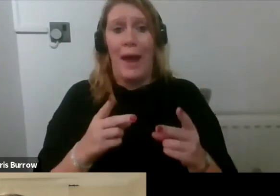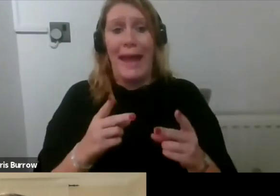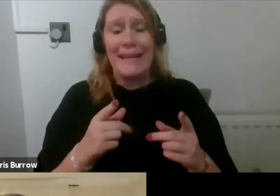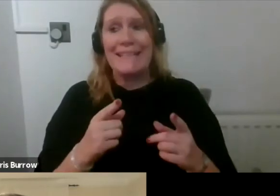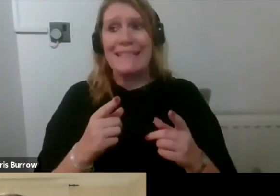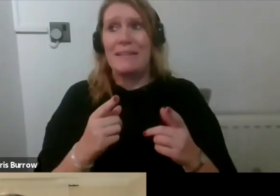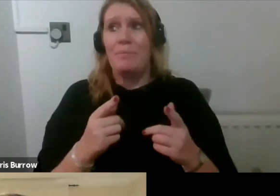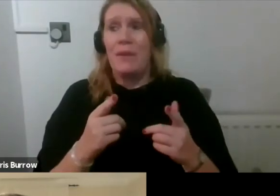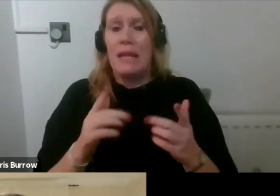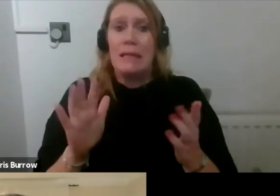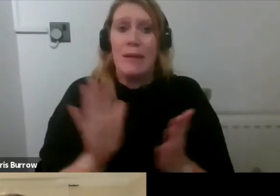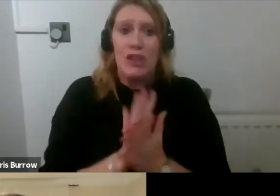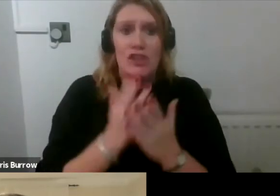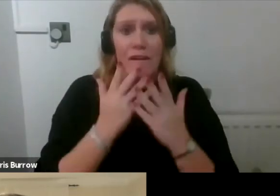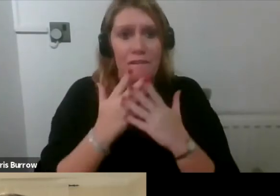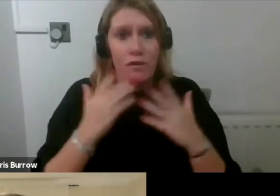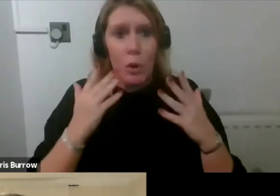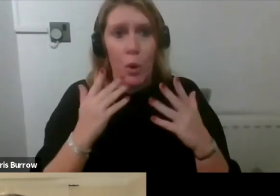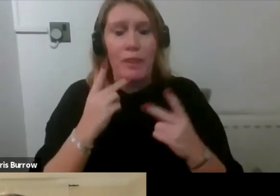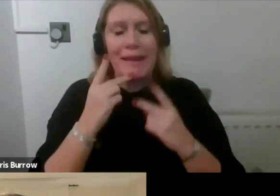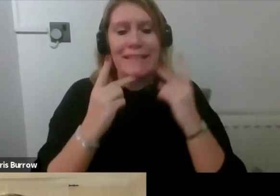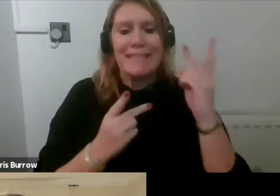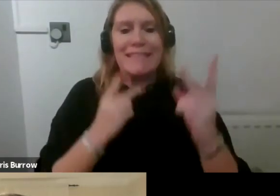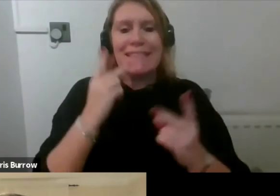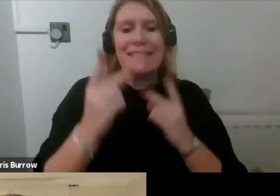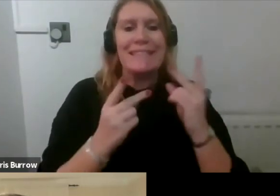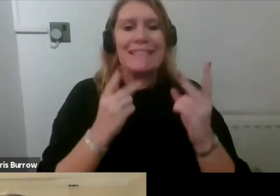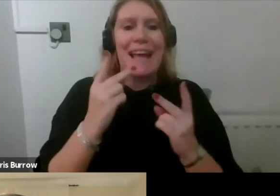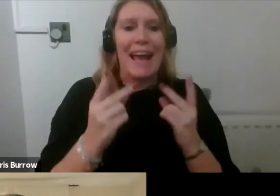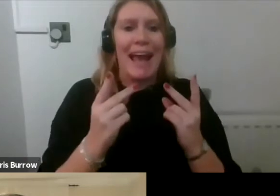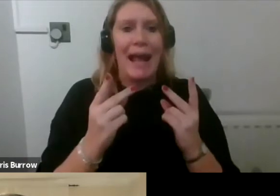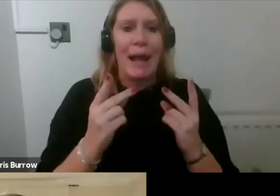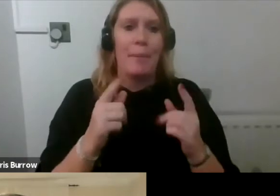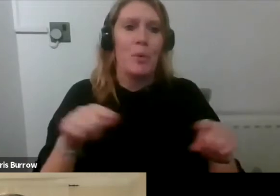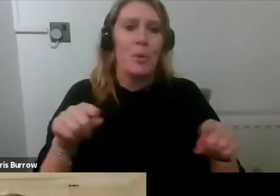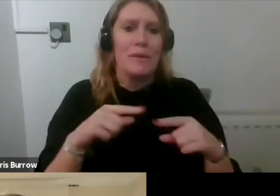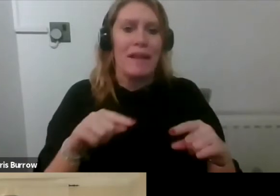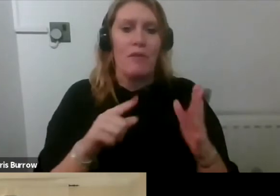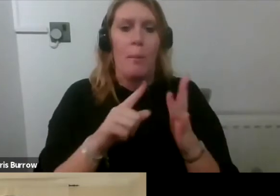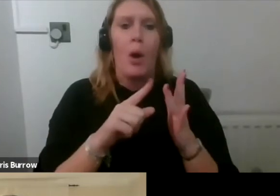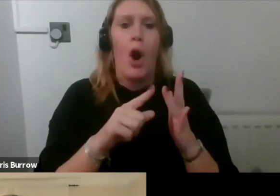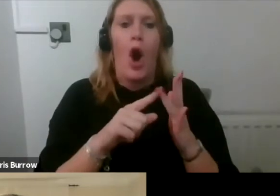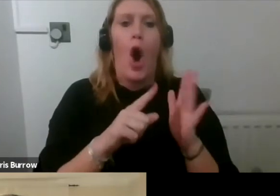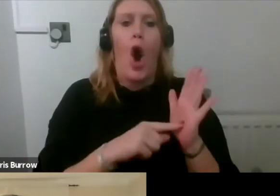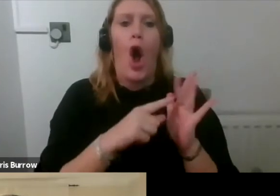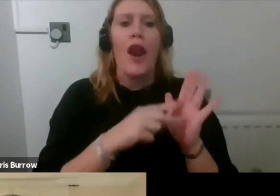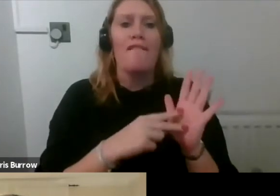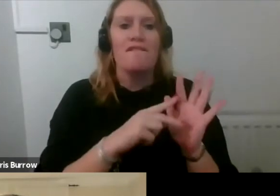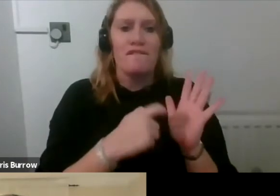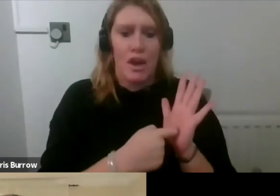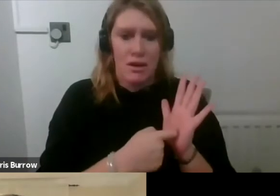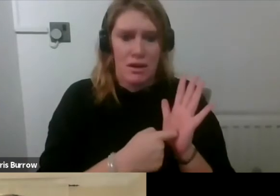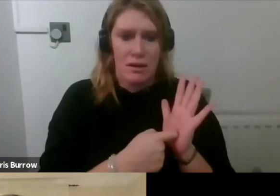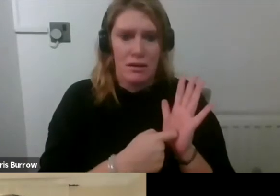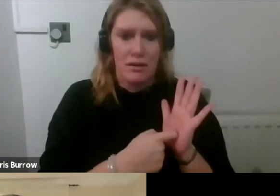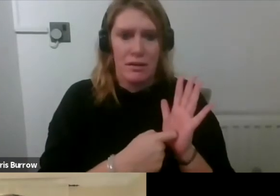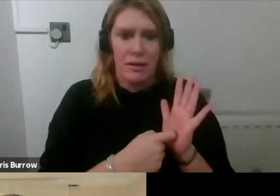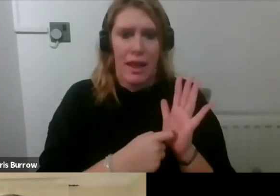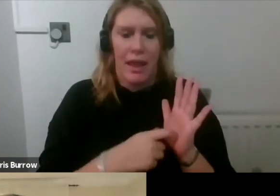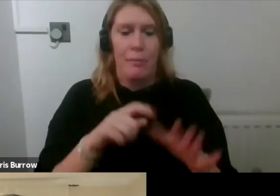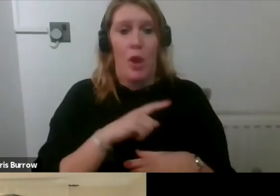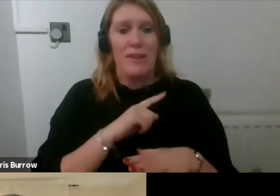always said afterwards they would love to have made a musical play about the occupation, because it was the longest running, kind of most full on